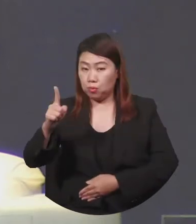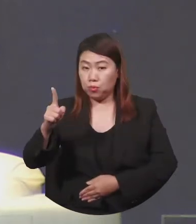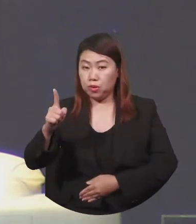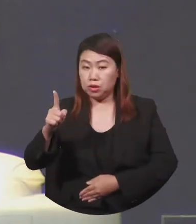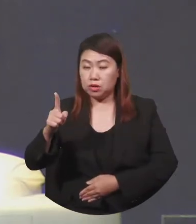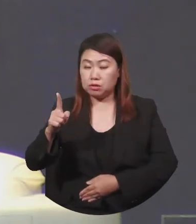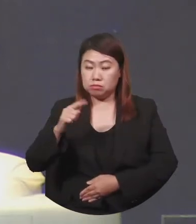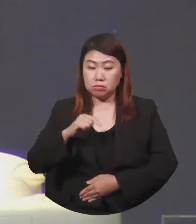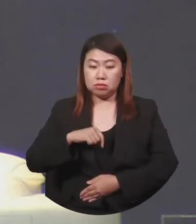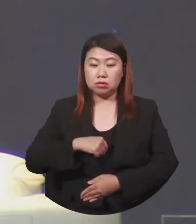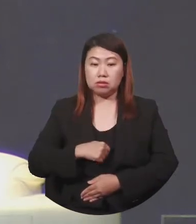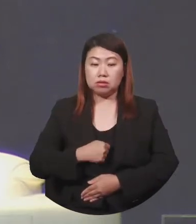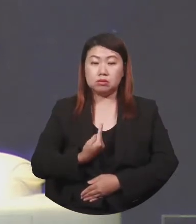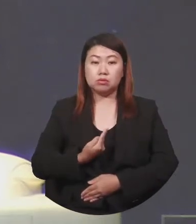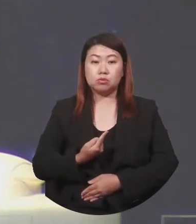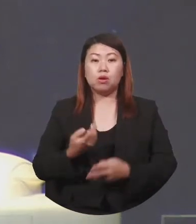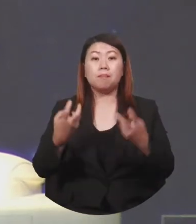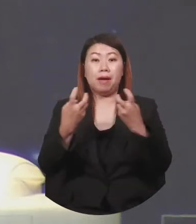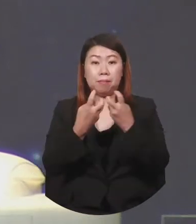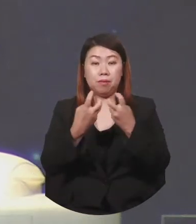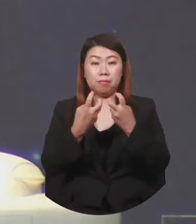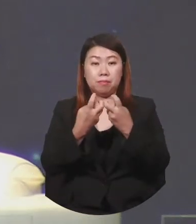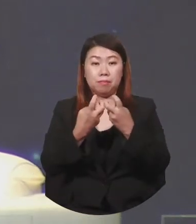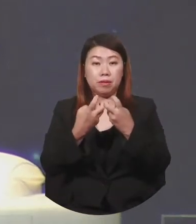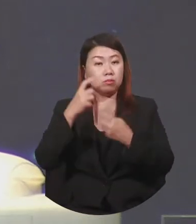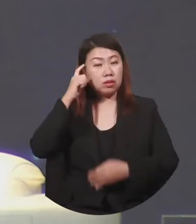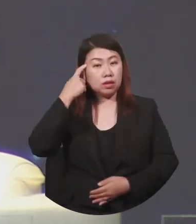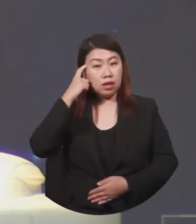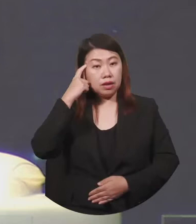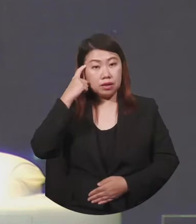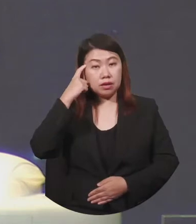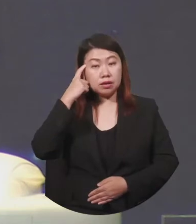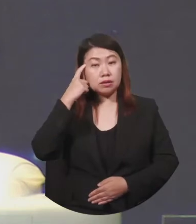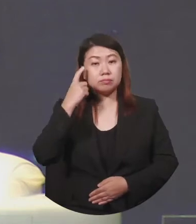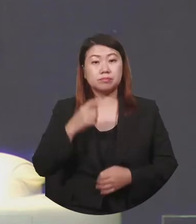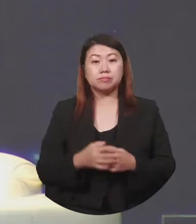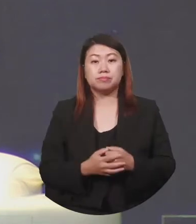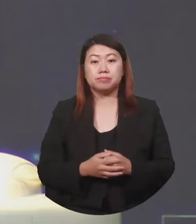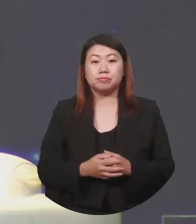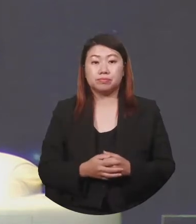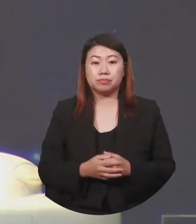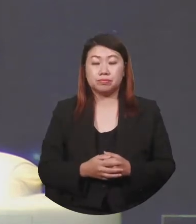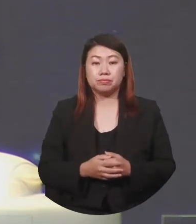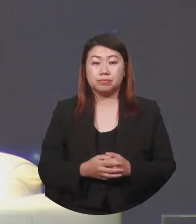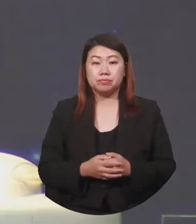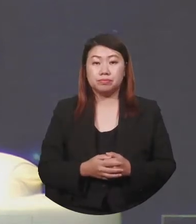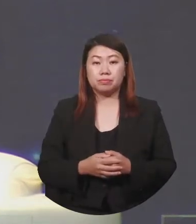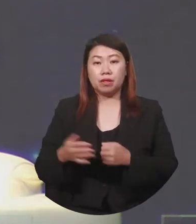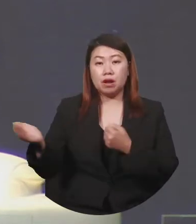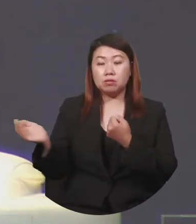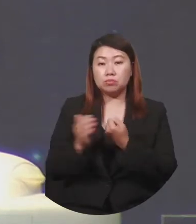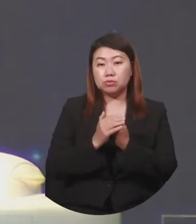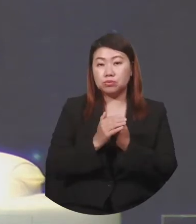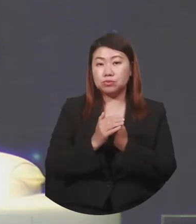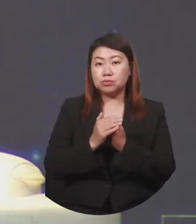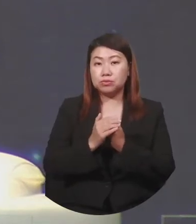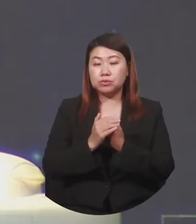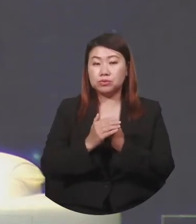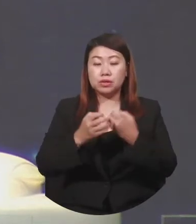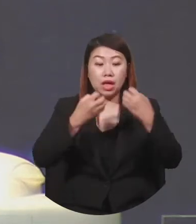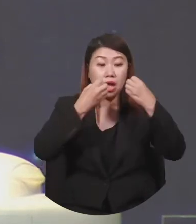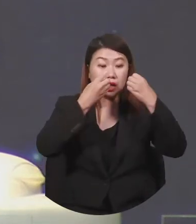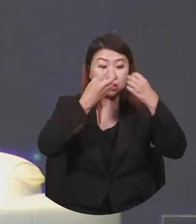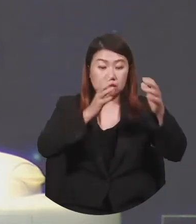standards of cooperation produces the need for emerging and traditional donors to create ad hoc